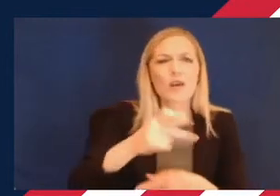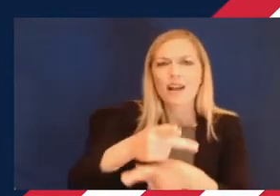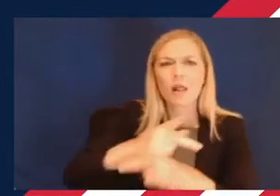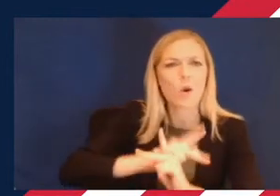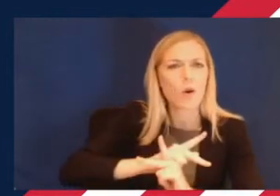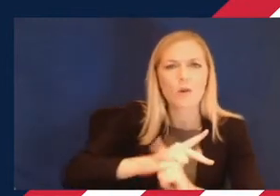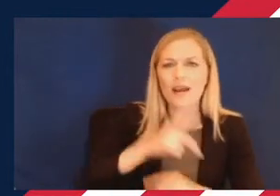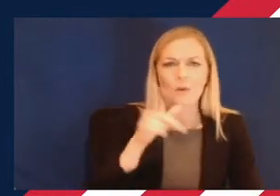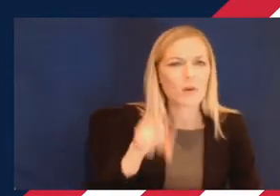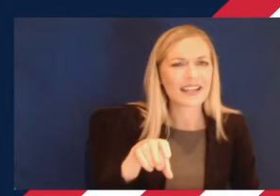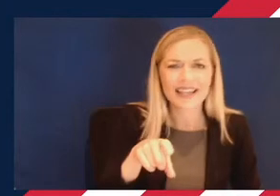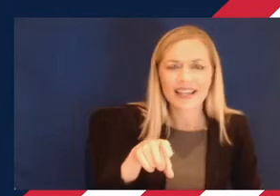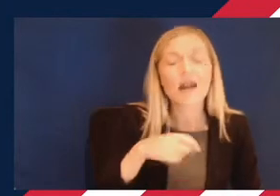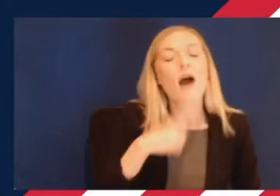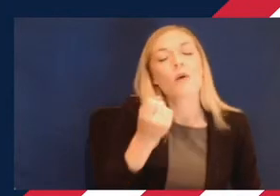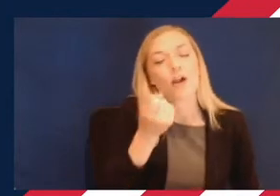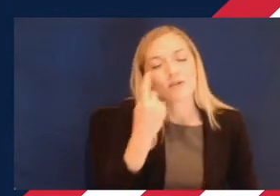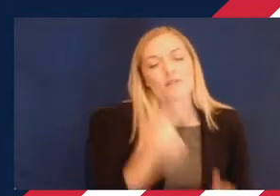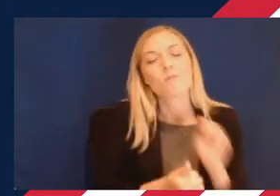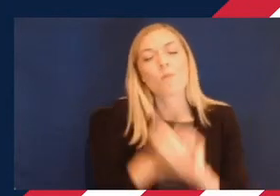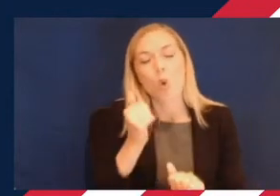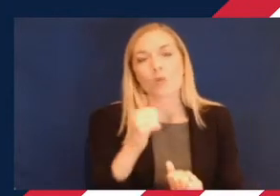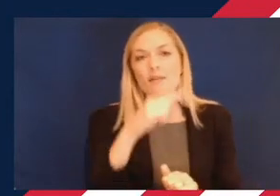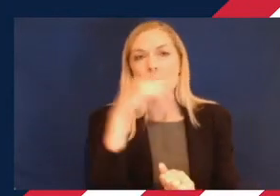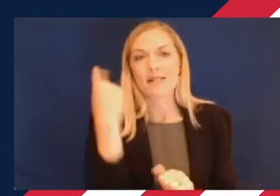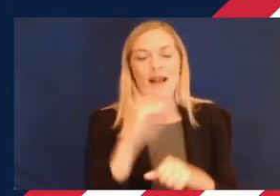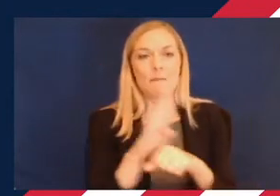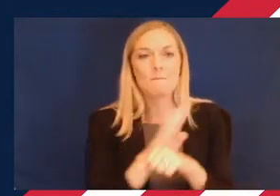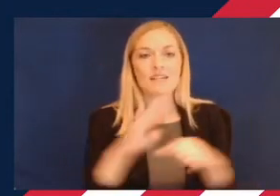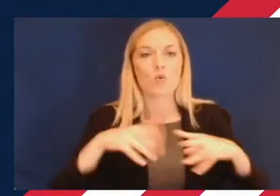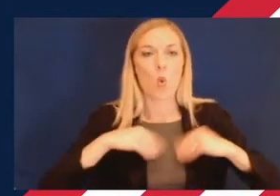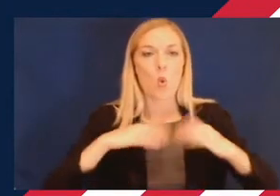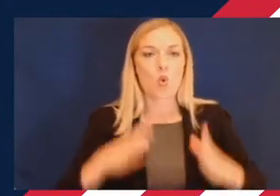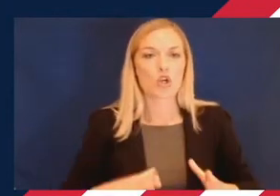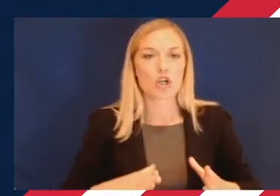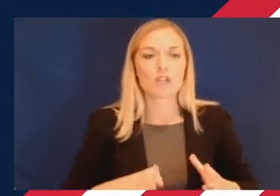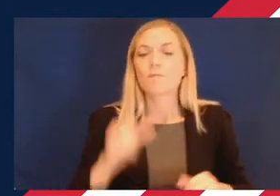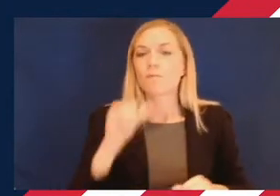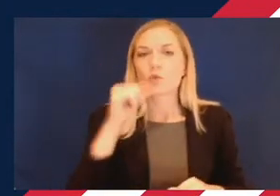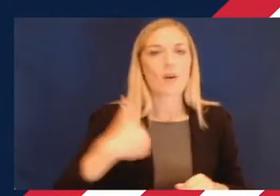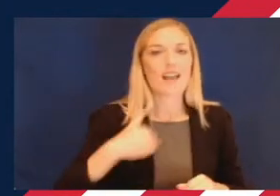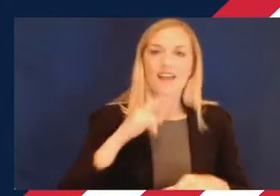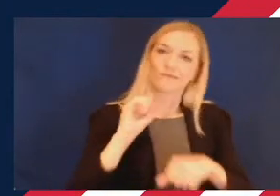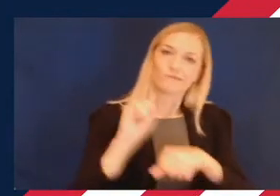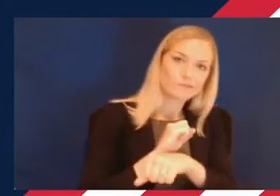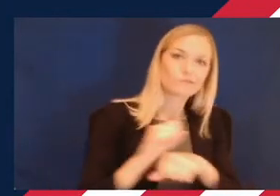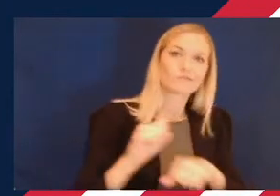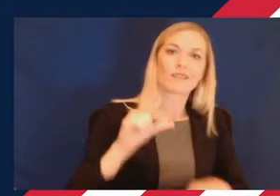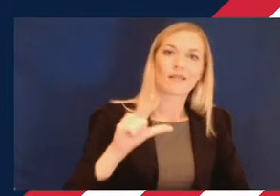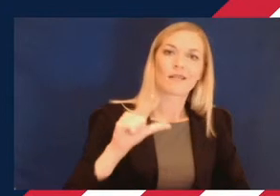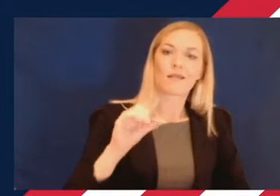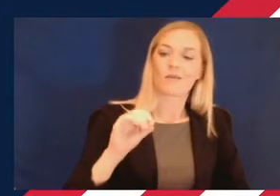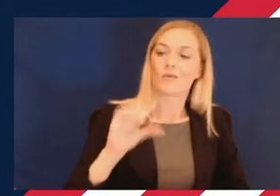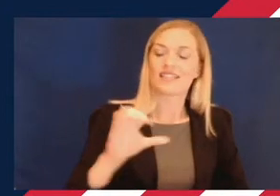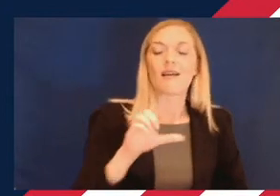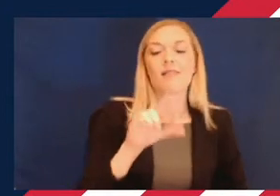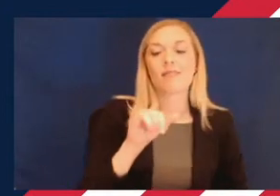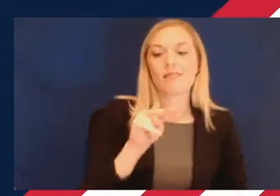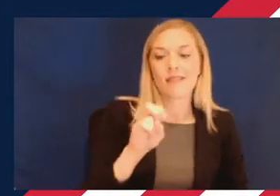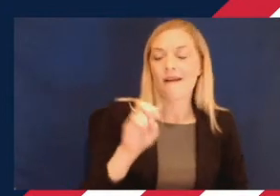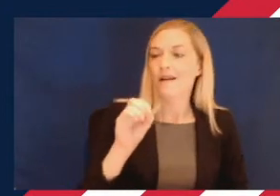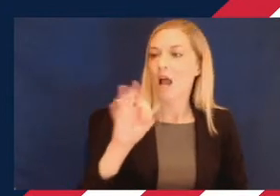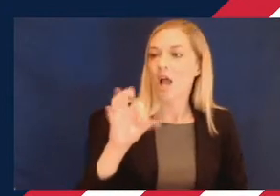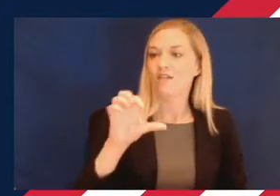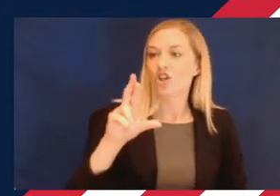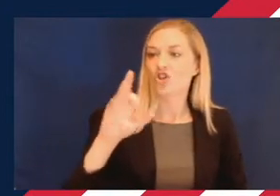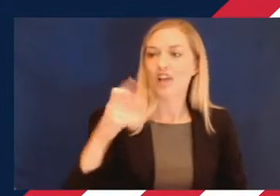the majority of Black business owners don't have real lines of credit. We can address that both through policy